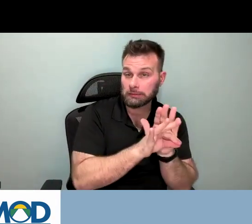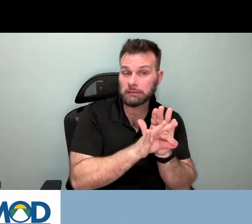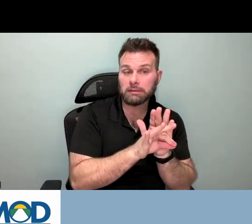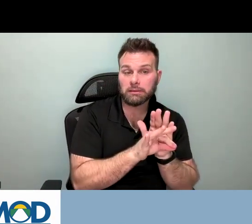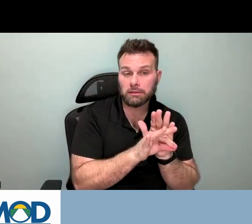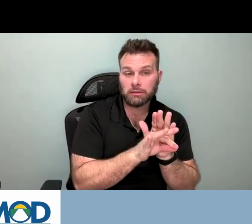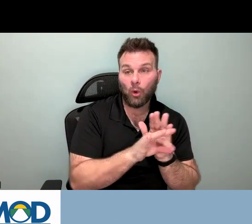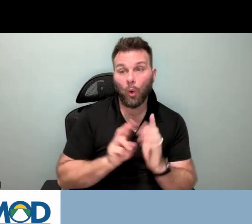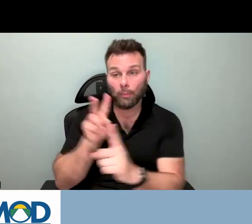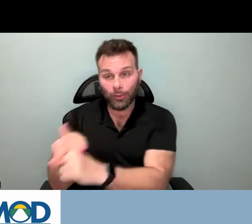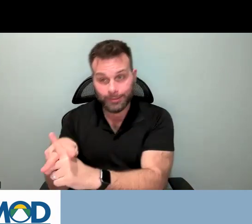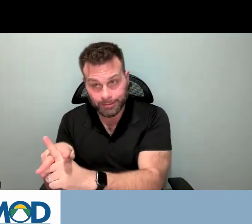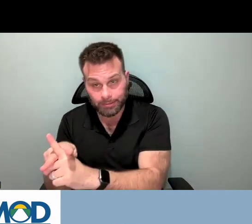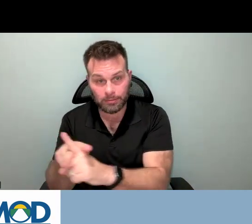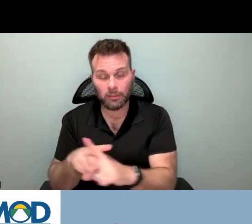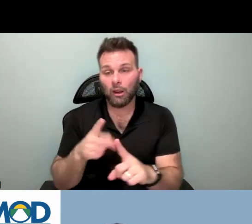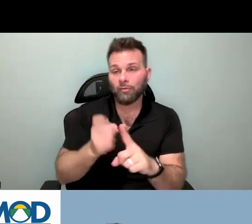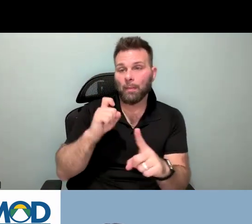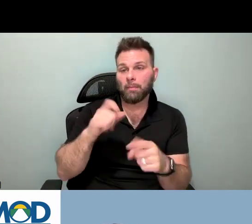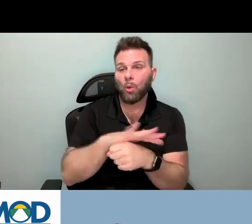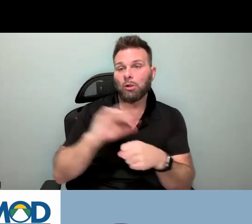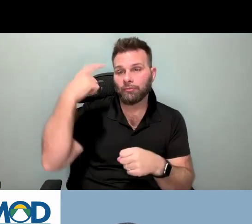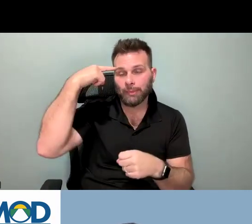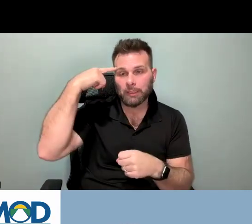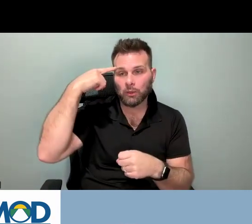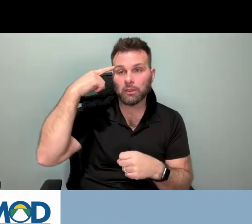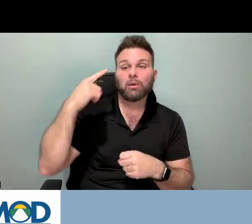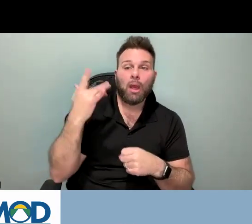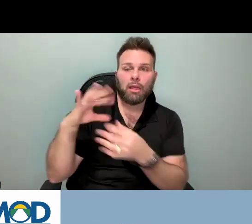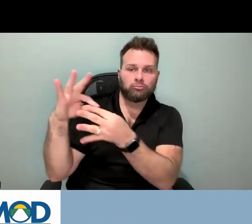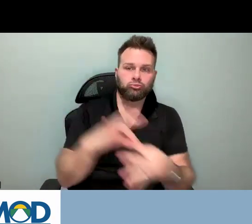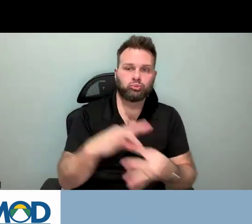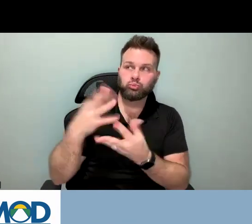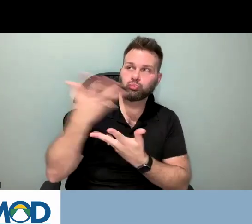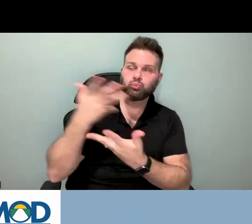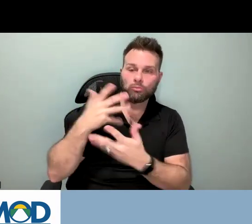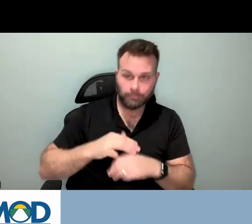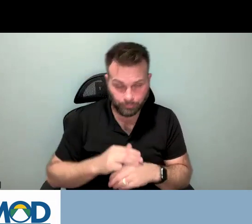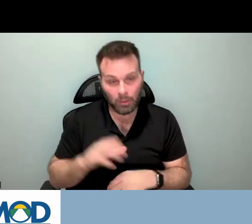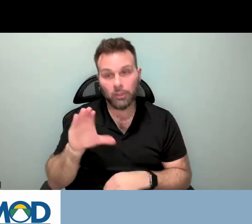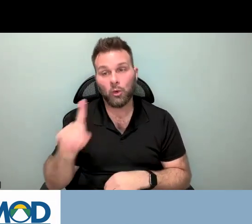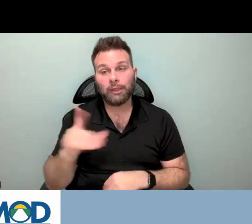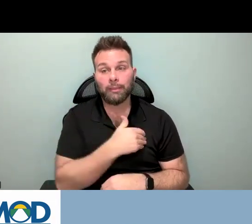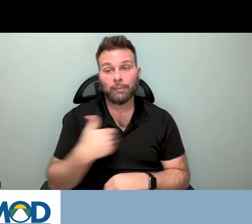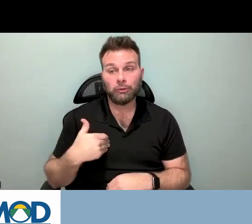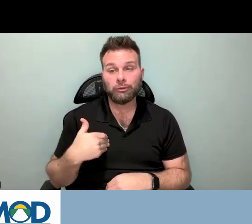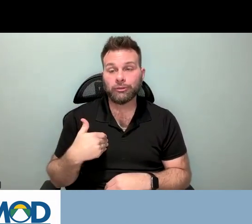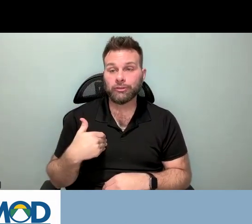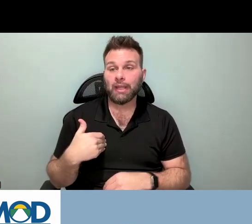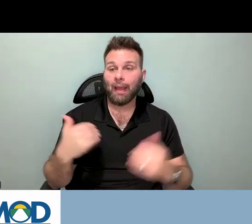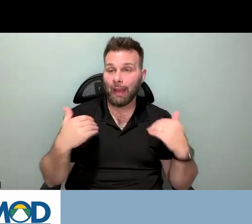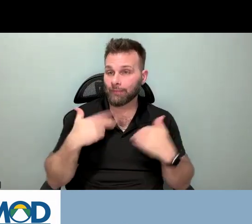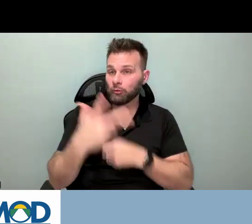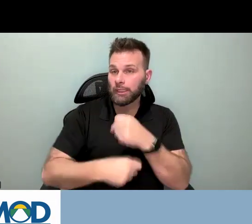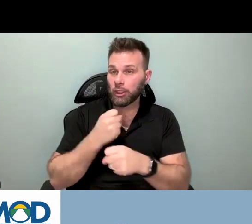official to maintain a connection with local government. And COD members serve 3-year